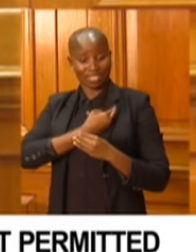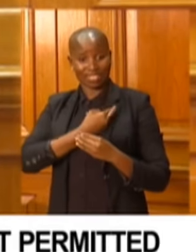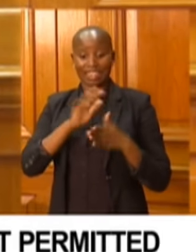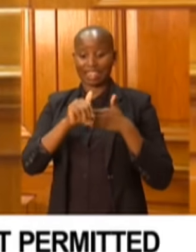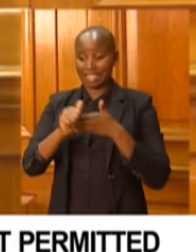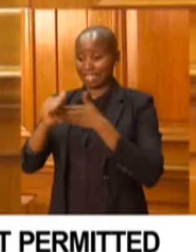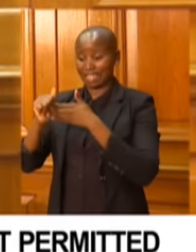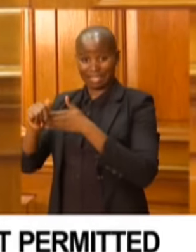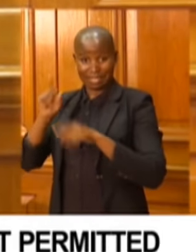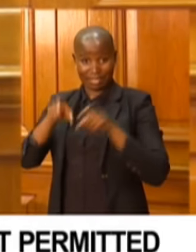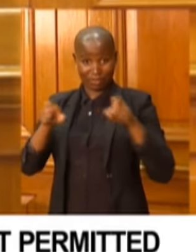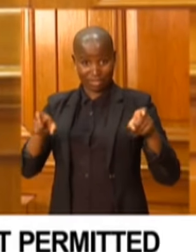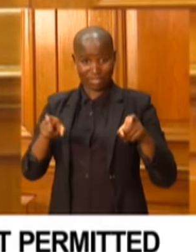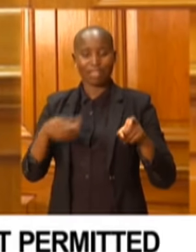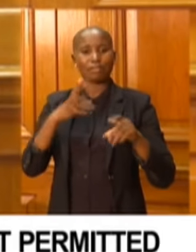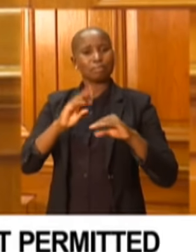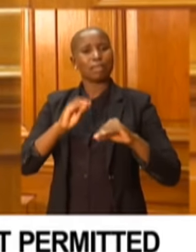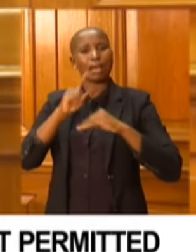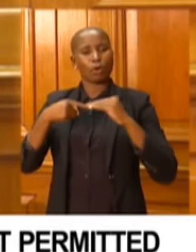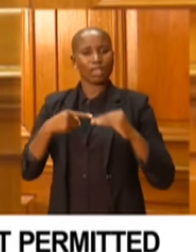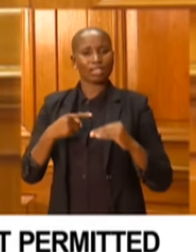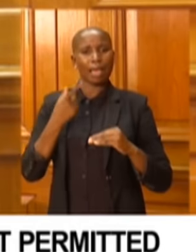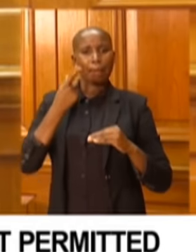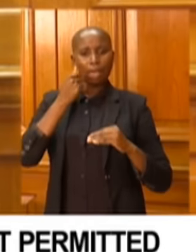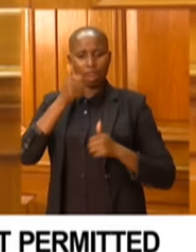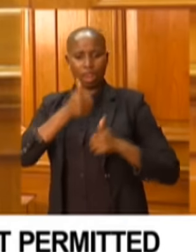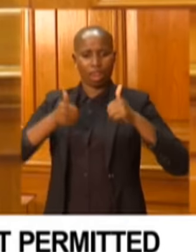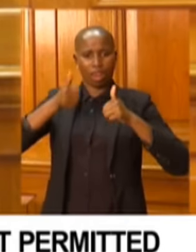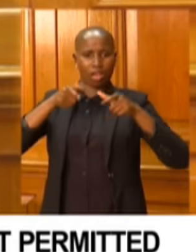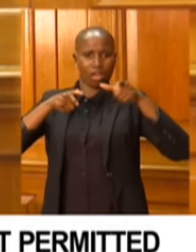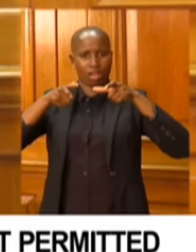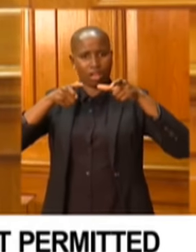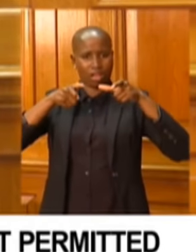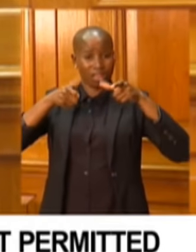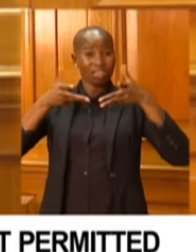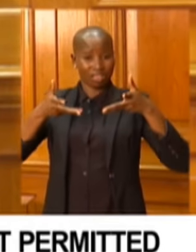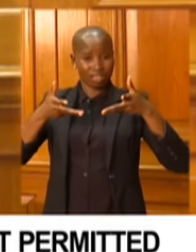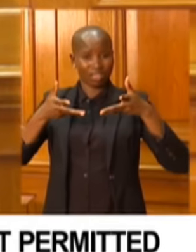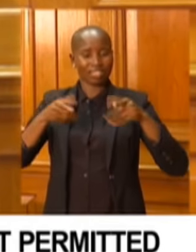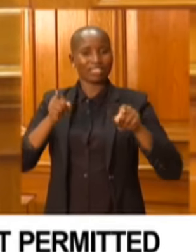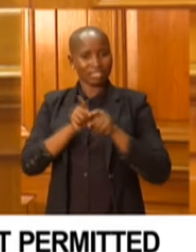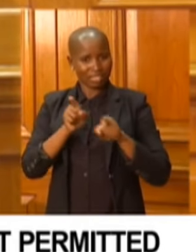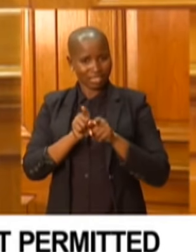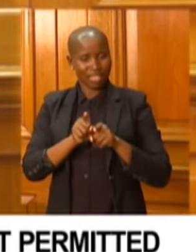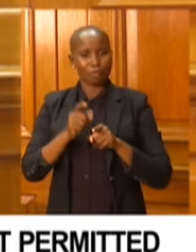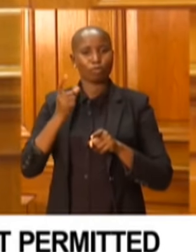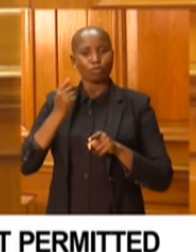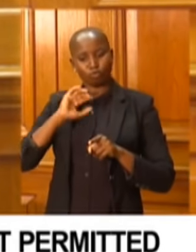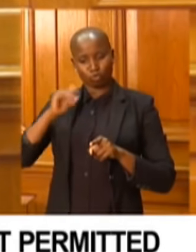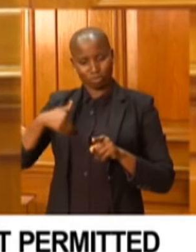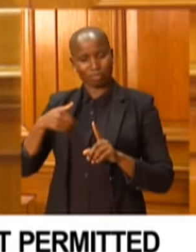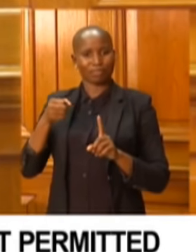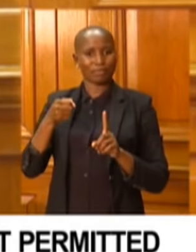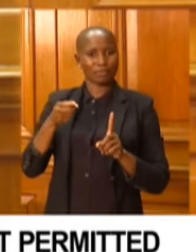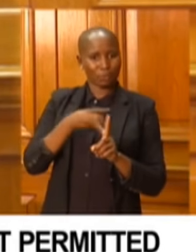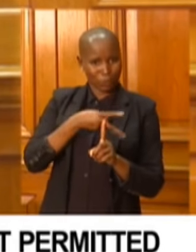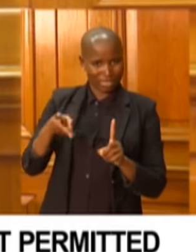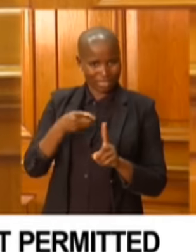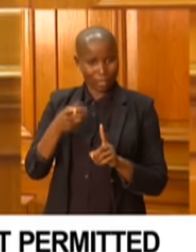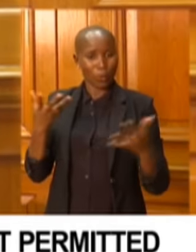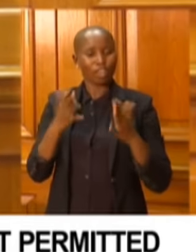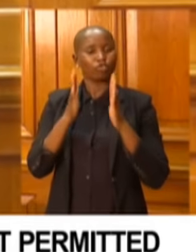on patriarchy, gender-based violence, and the church. This includes a program where leaders